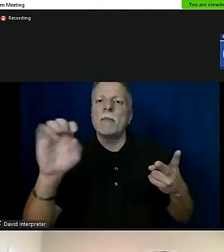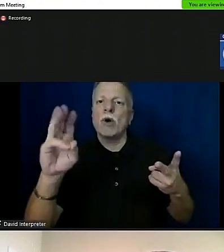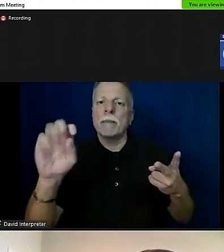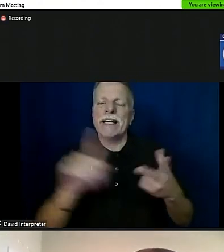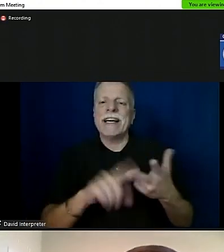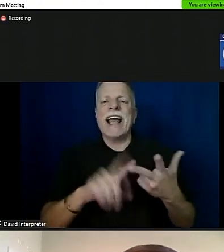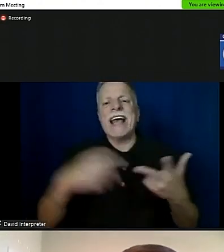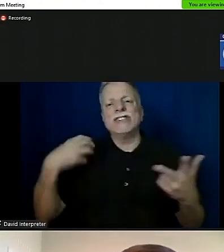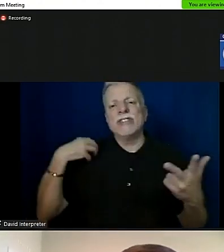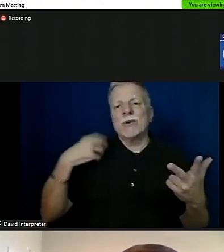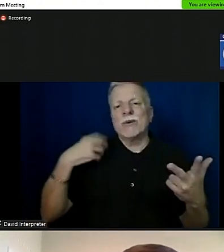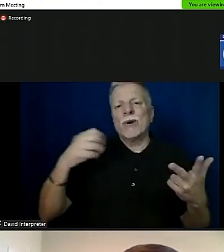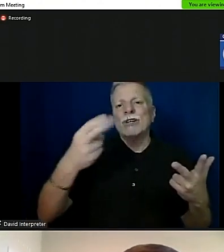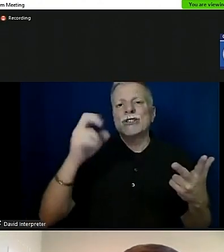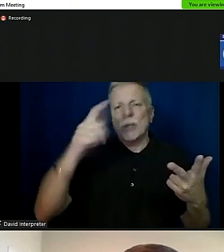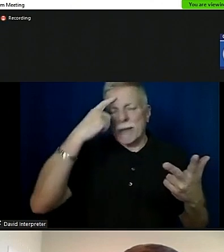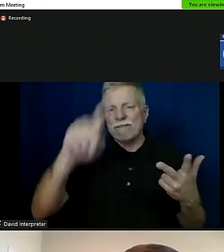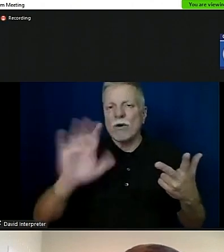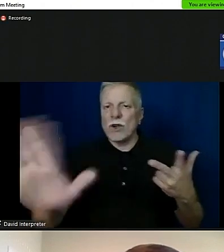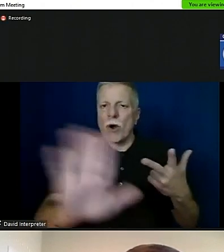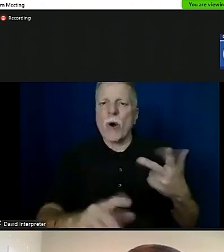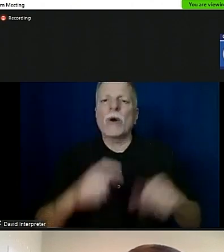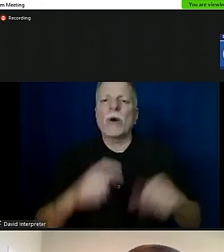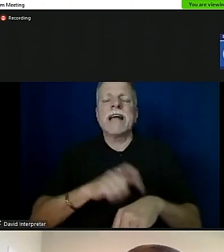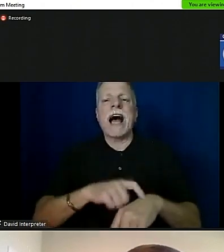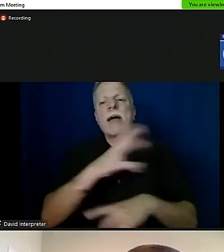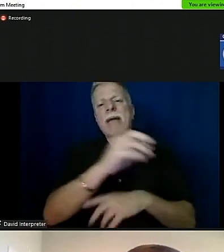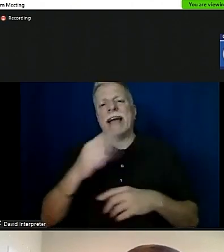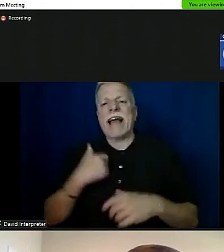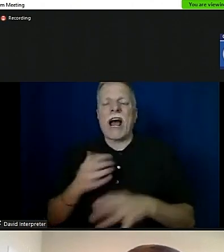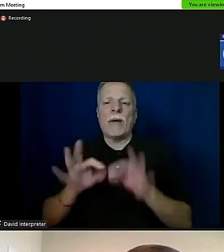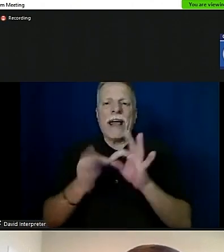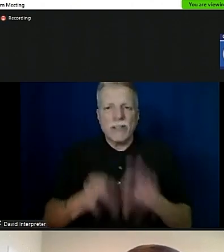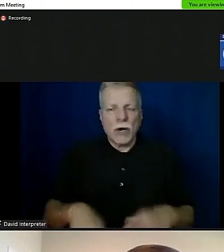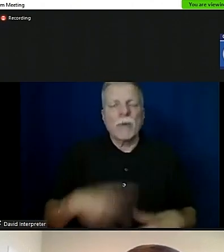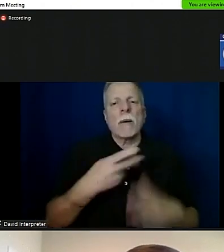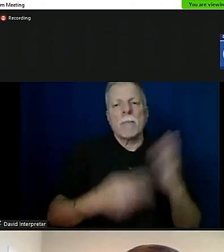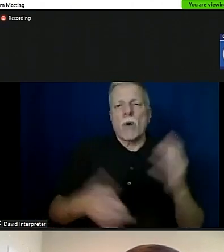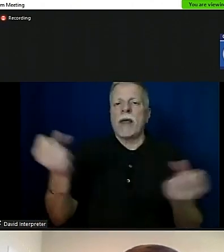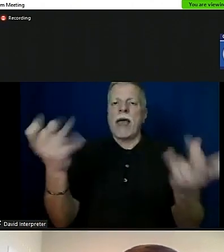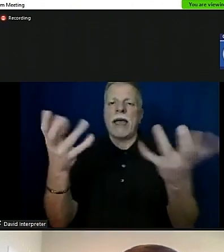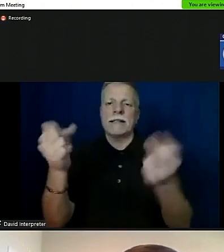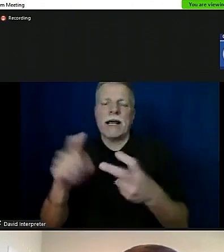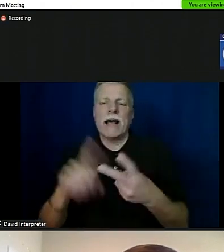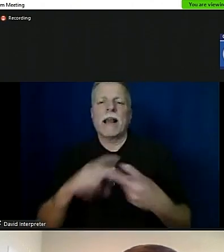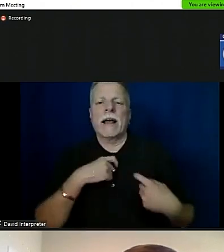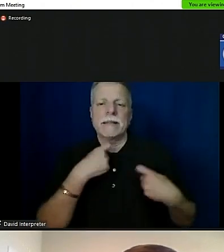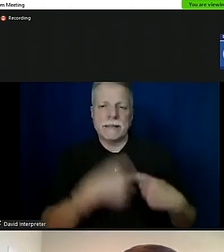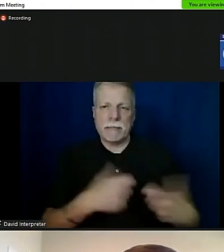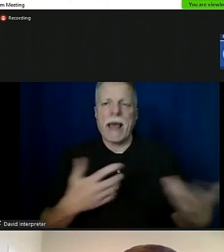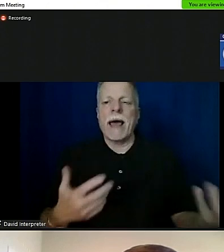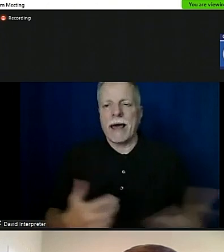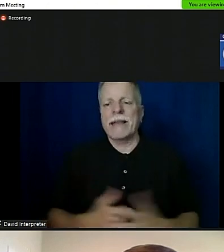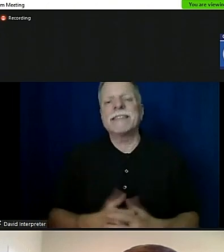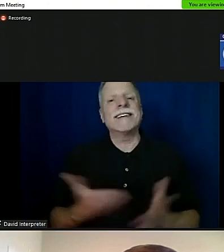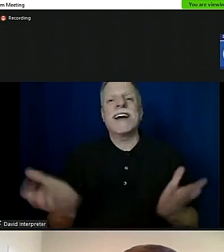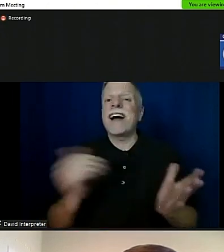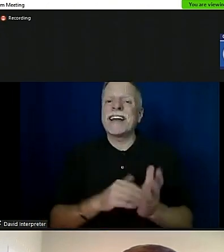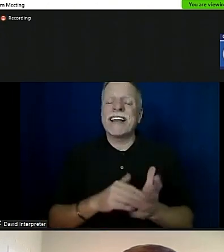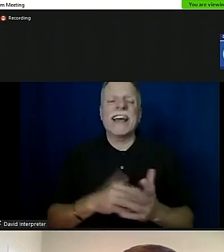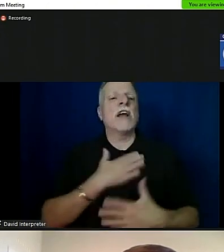your time, as well as our interpreters, both ASL and Spanish. And again, please